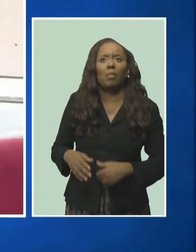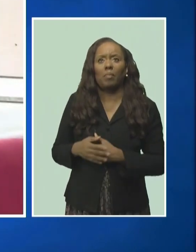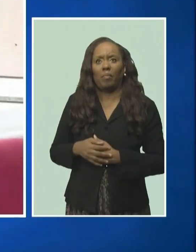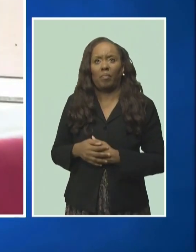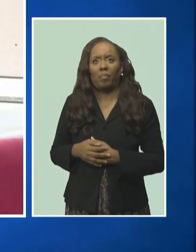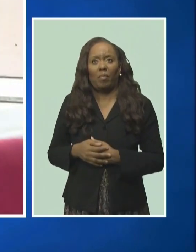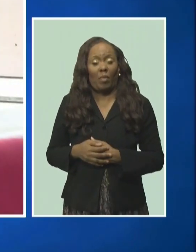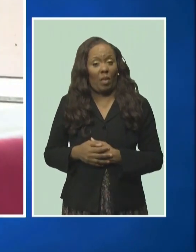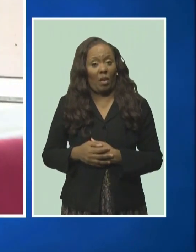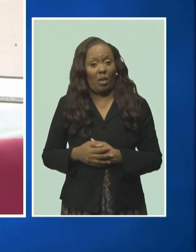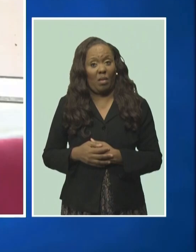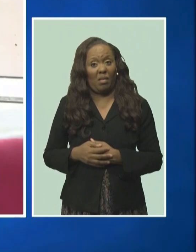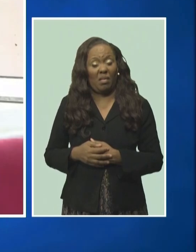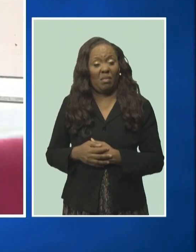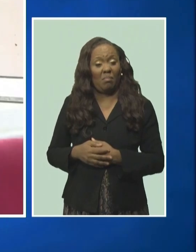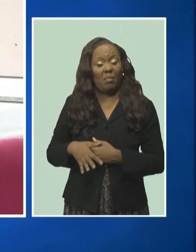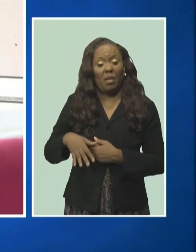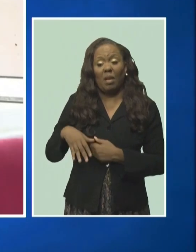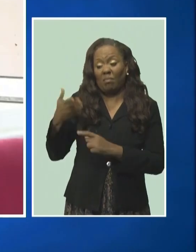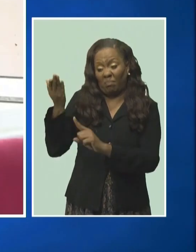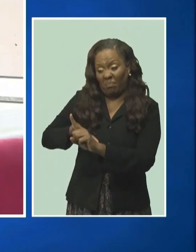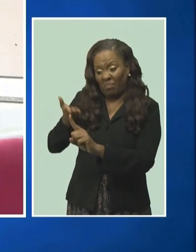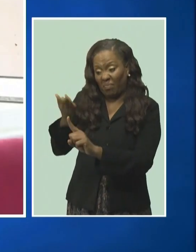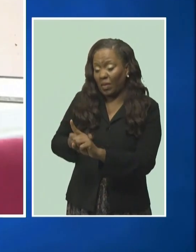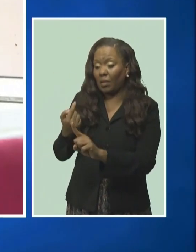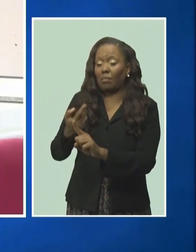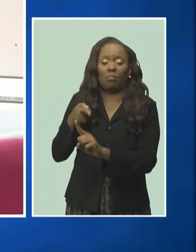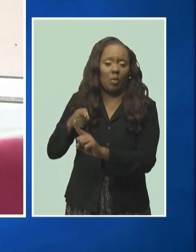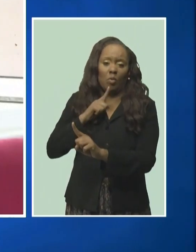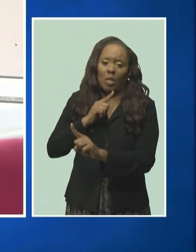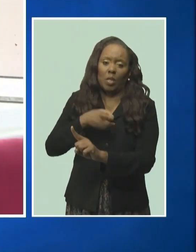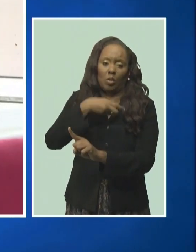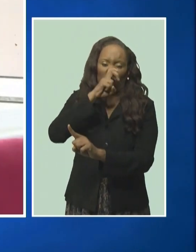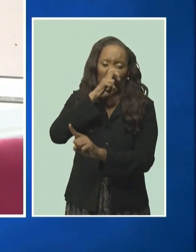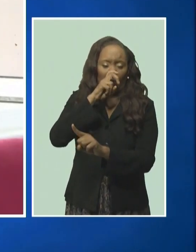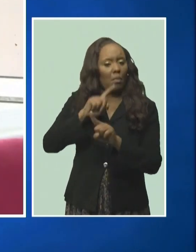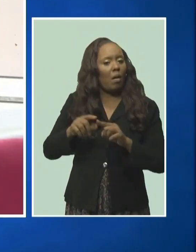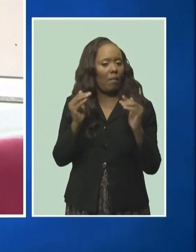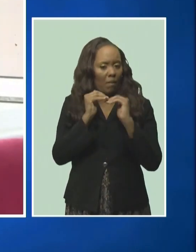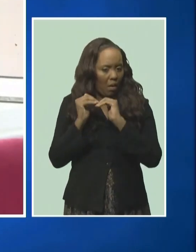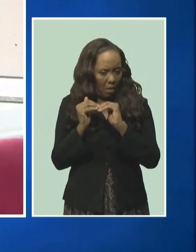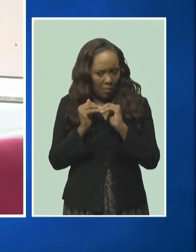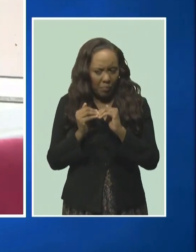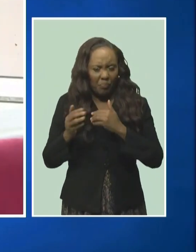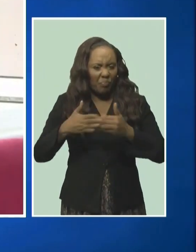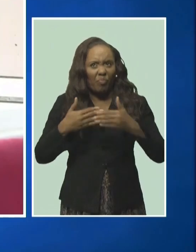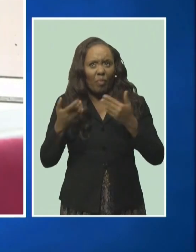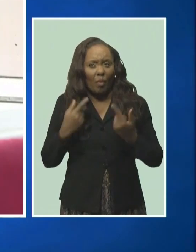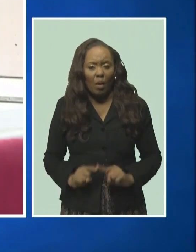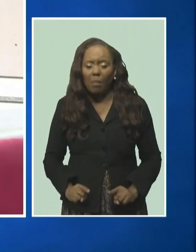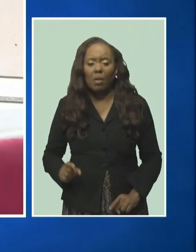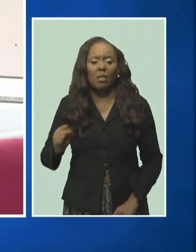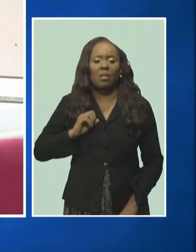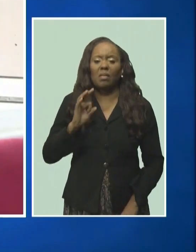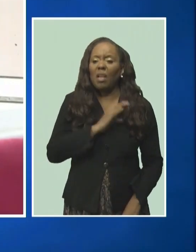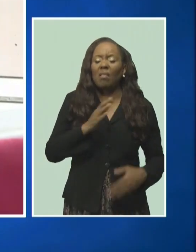Philip came and saw me. He said, I'm not coming out of line, but I need to let you know some things. And he laid them